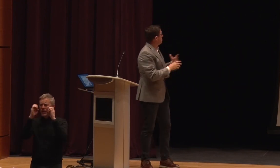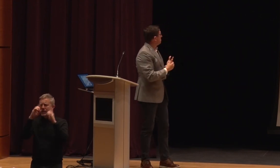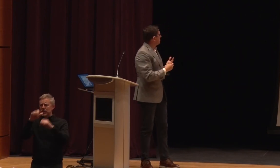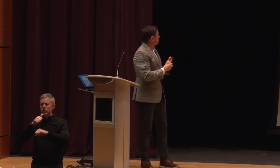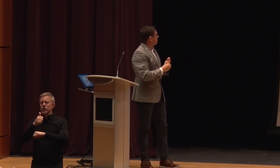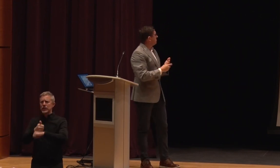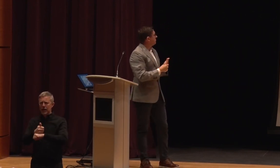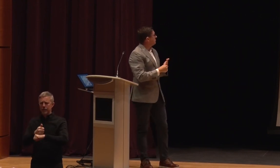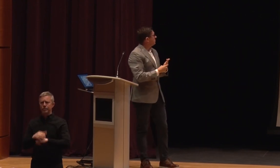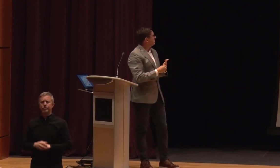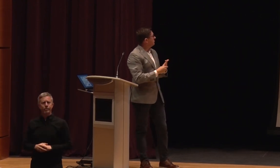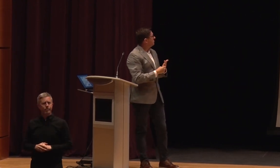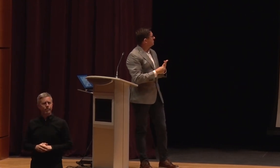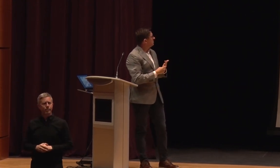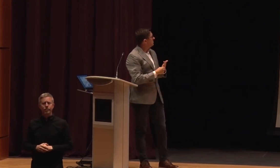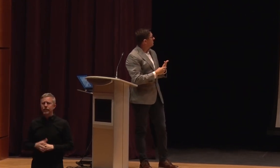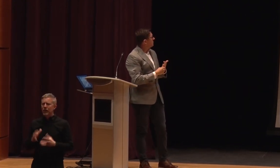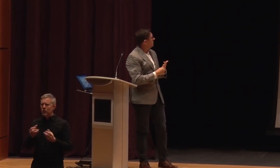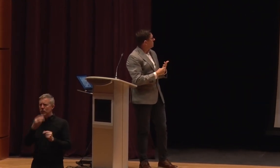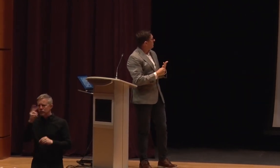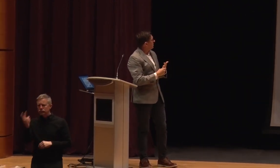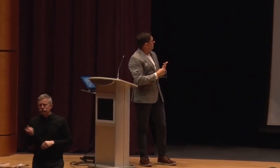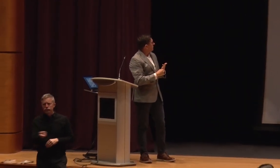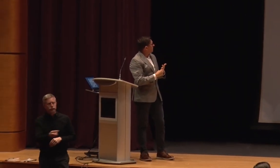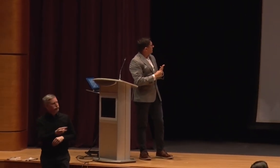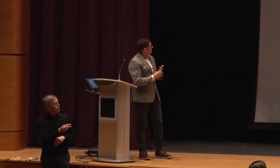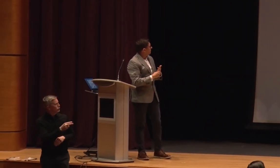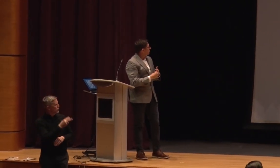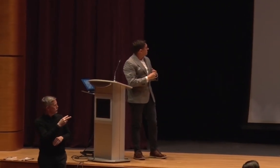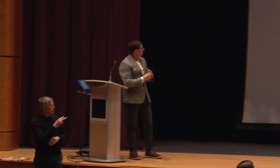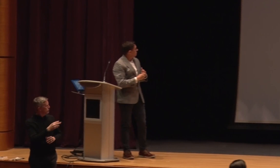I want to encourage you all to look here.